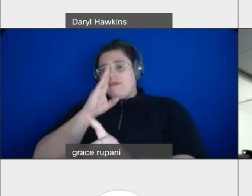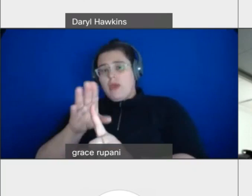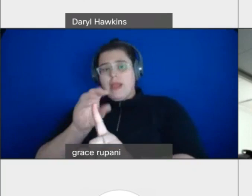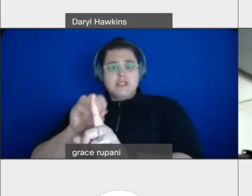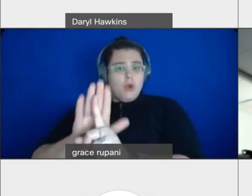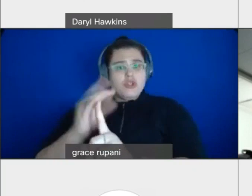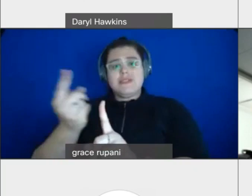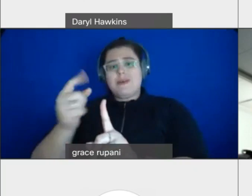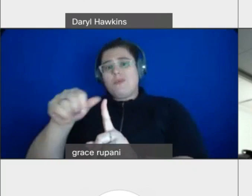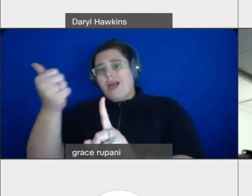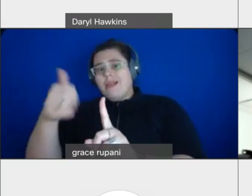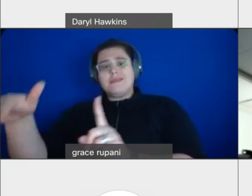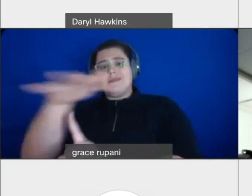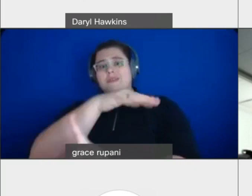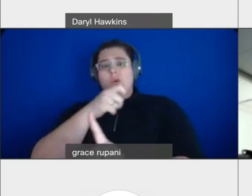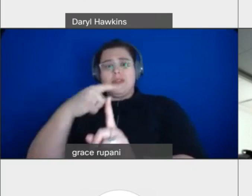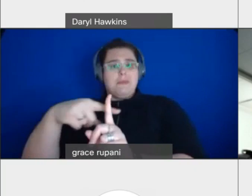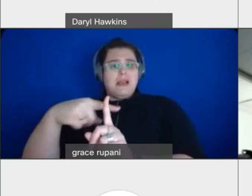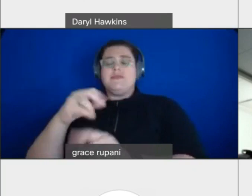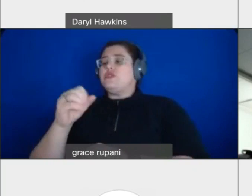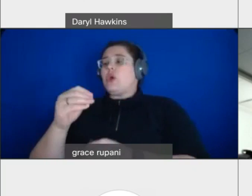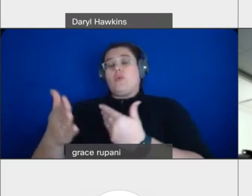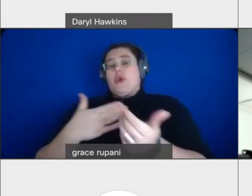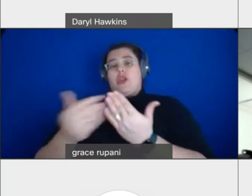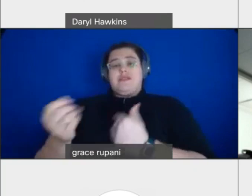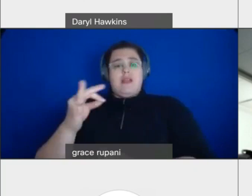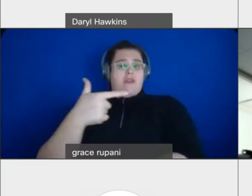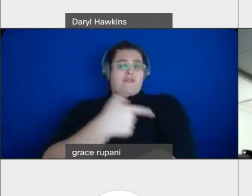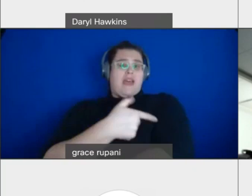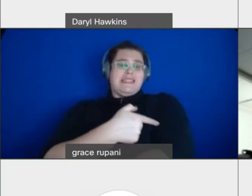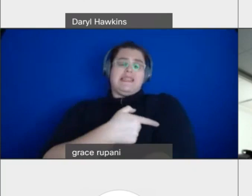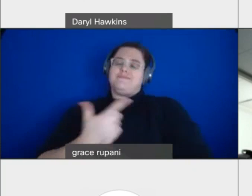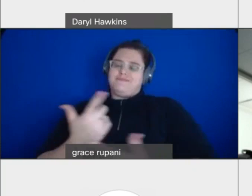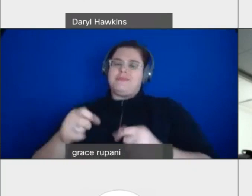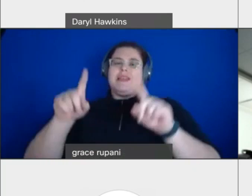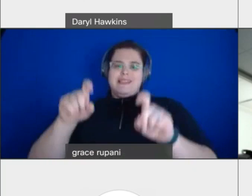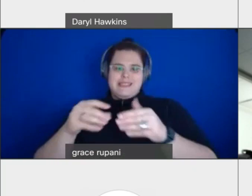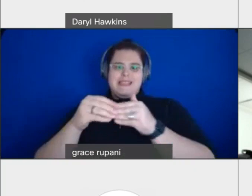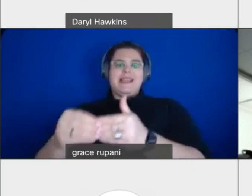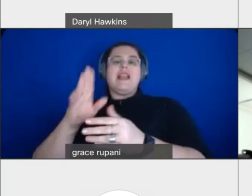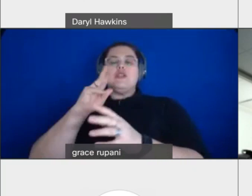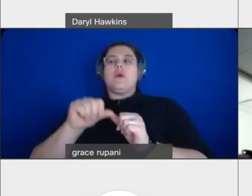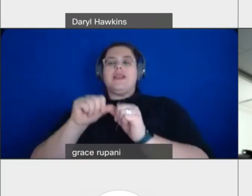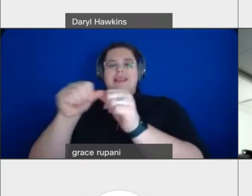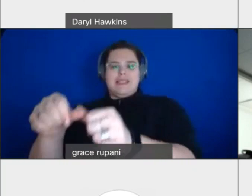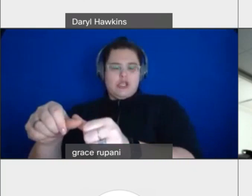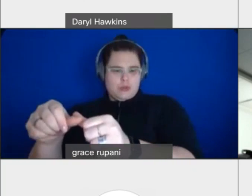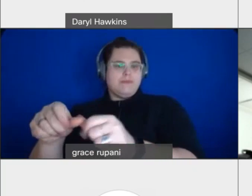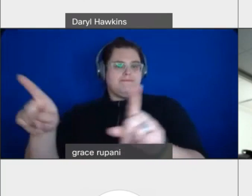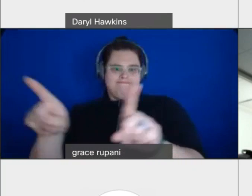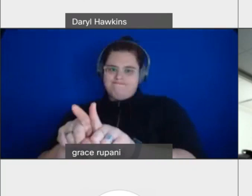for COVID. So regardless of vaccination status, the testing guidance continues for individuals, both staff and person